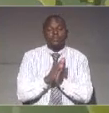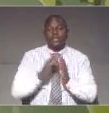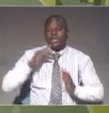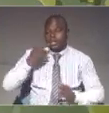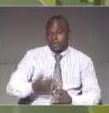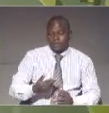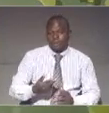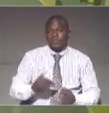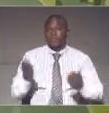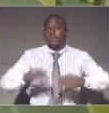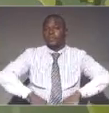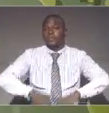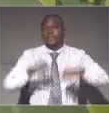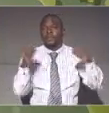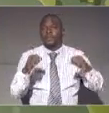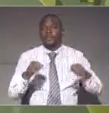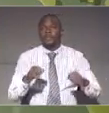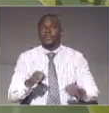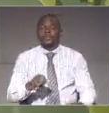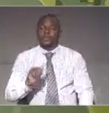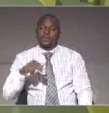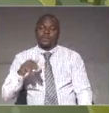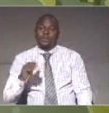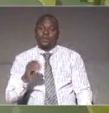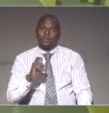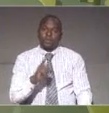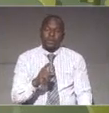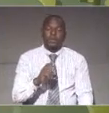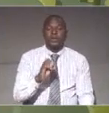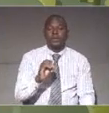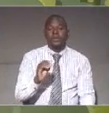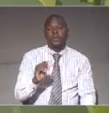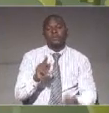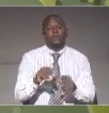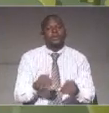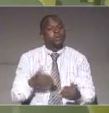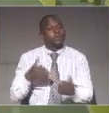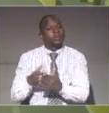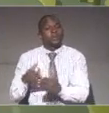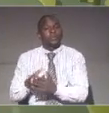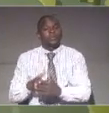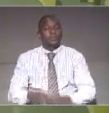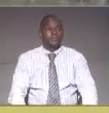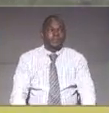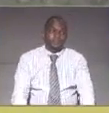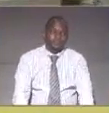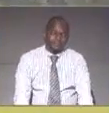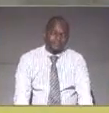the chairperson, Rupa Sub-County, says over 100 people have been affected.